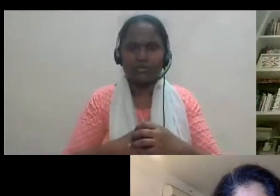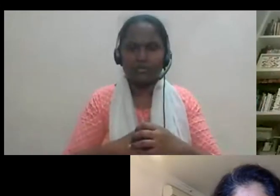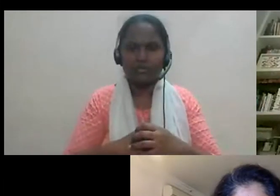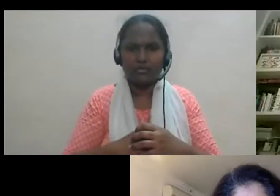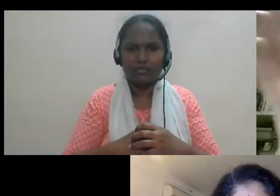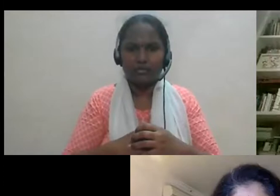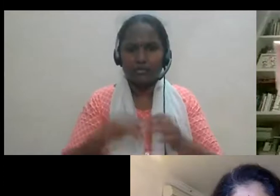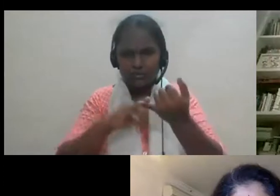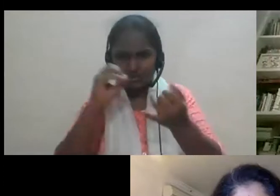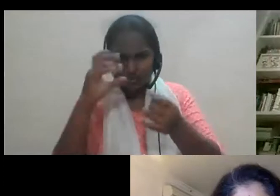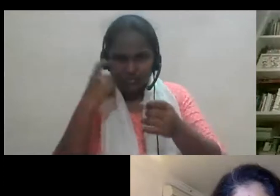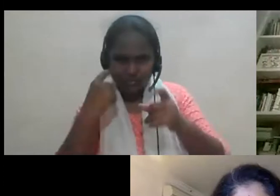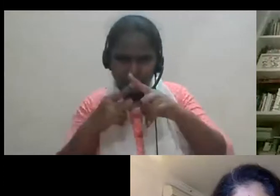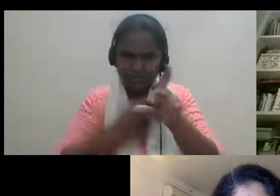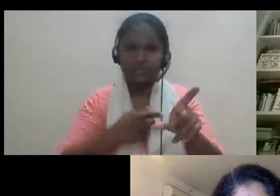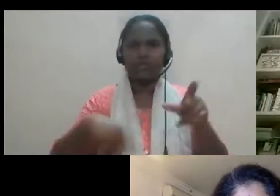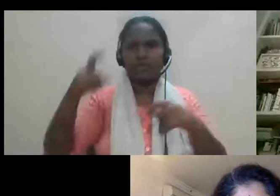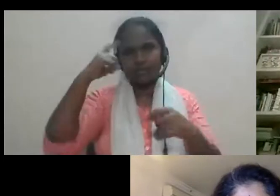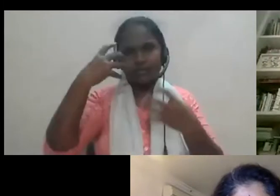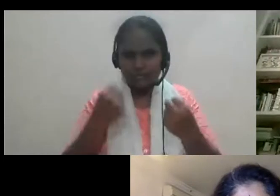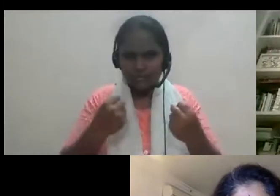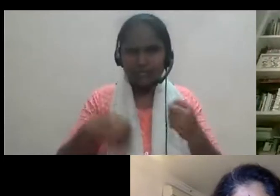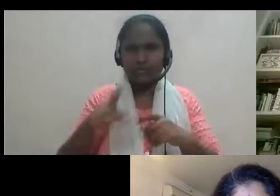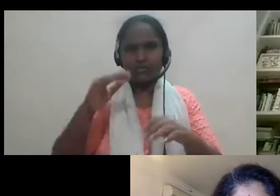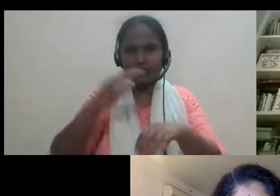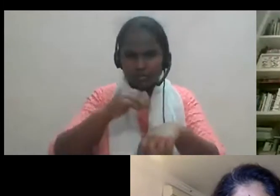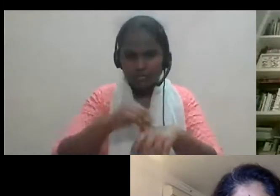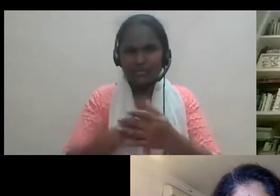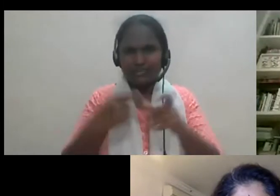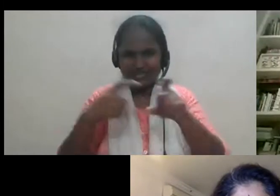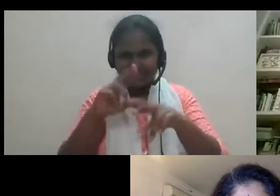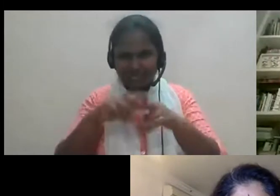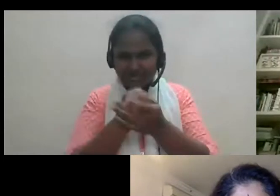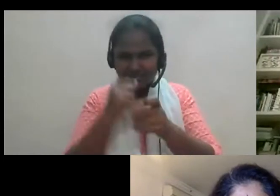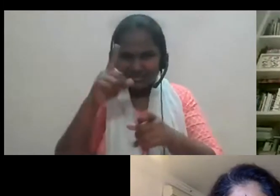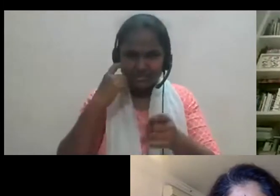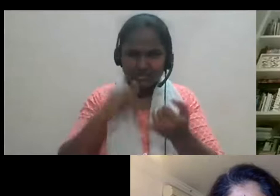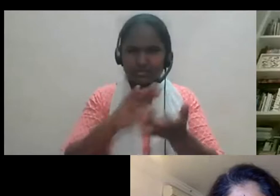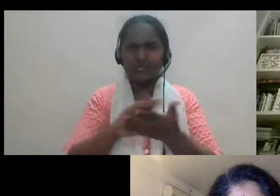of social situations in the country. I'm not sure how you call that in English, I'm sorry.